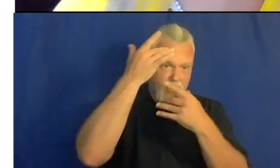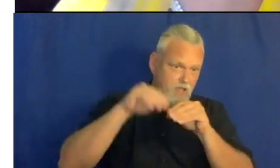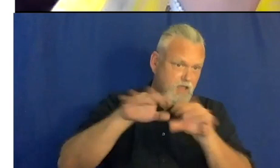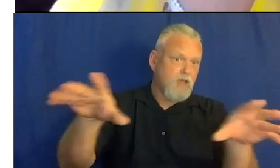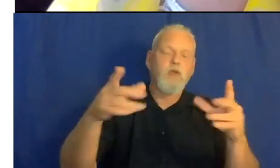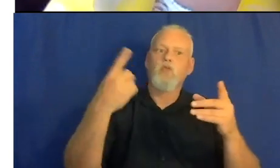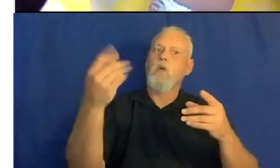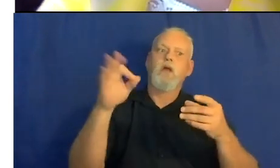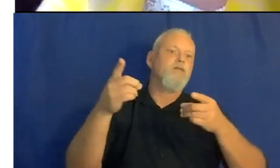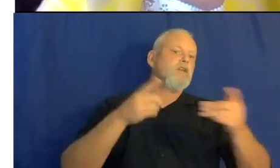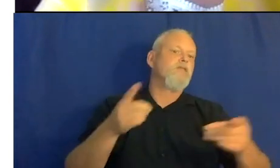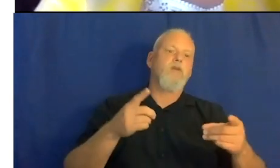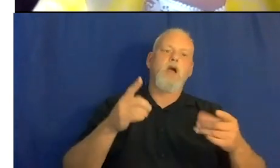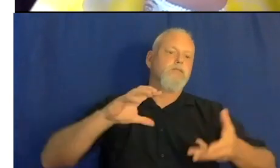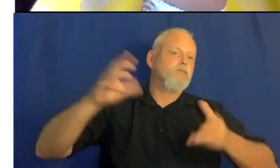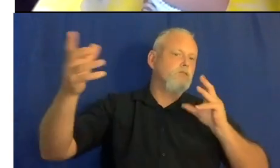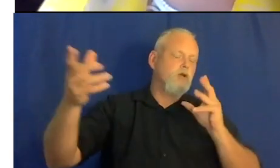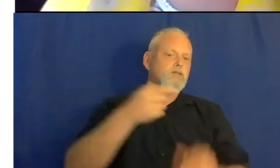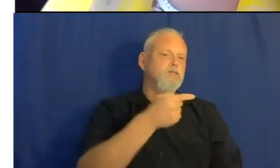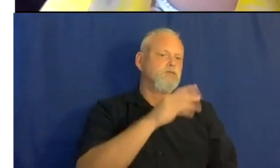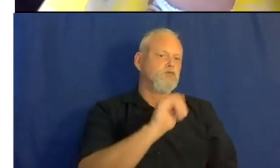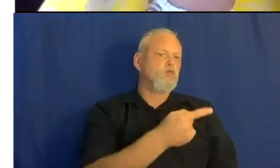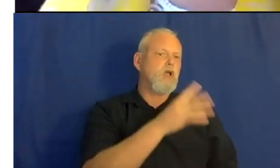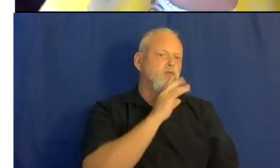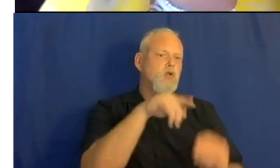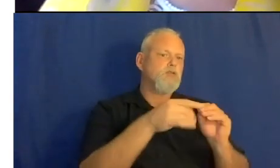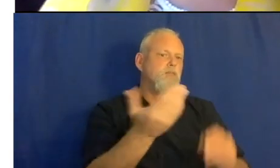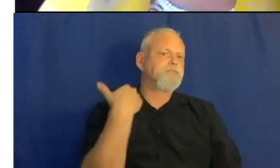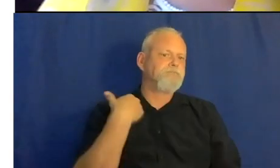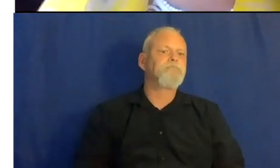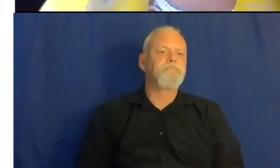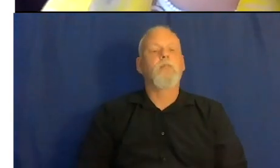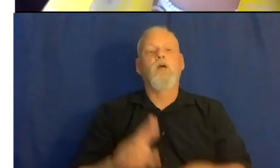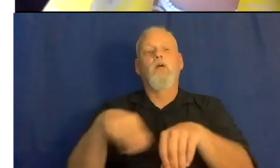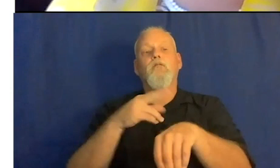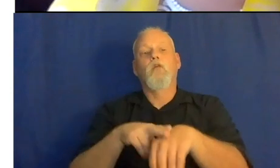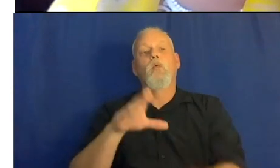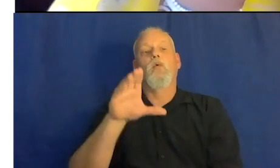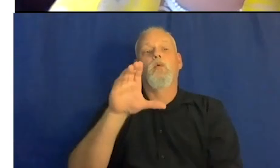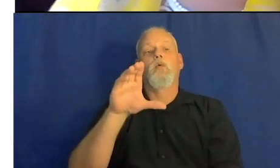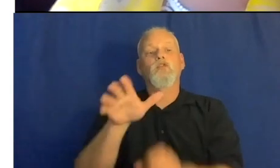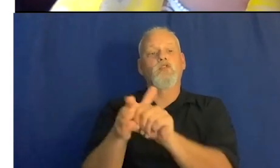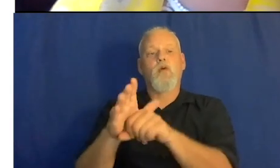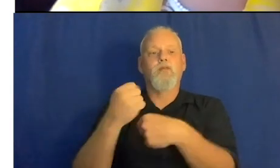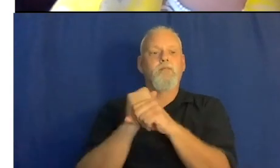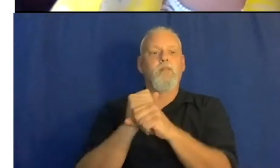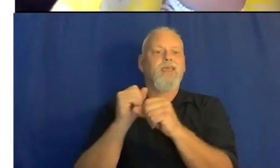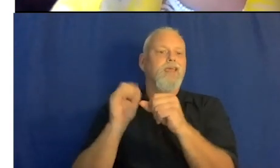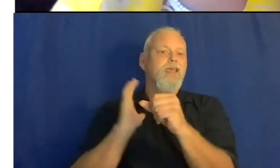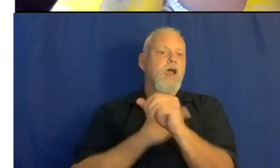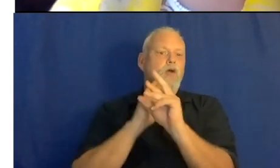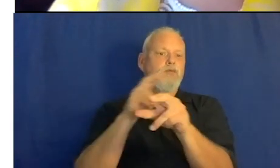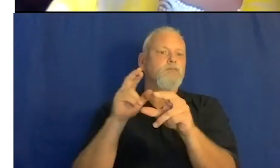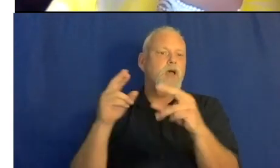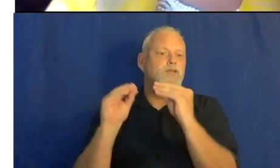crises of our time. Greg spoke about it earlier. And of course, COVID is complicating our response to the opioid